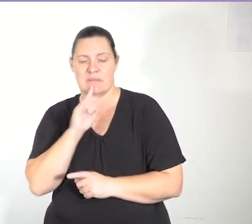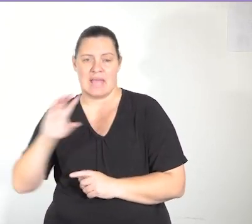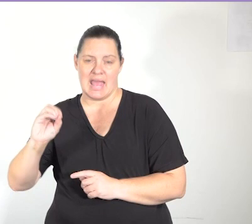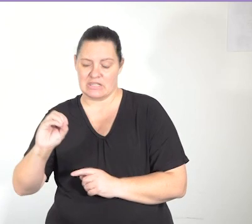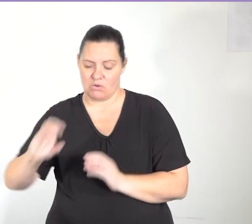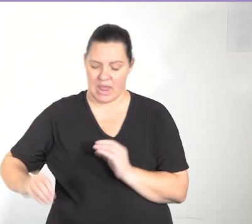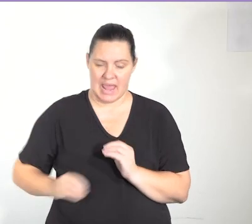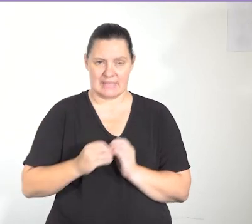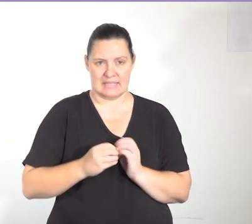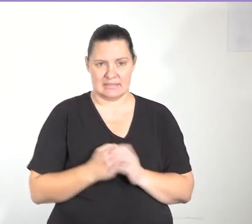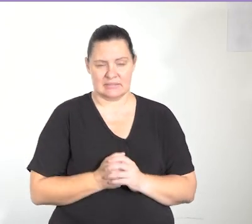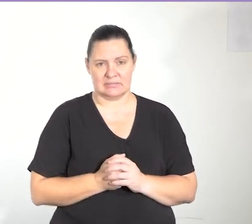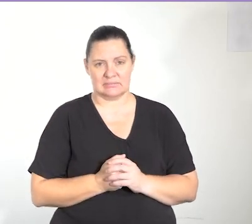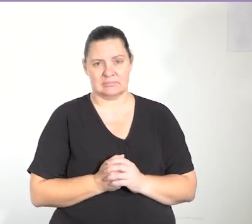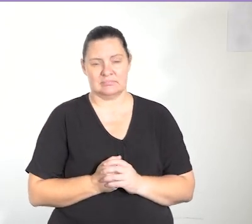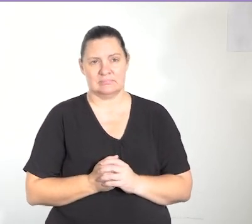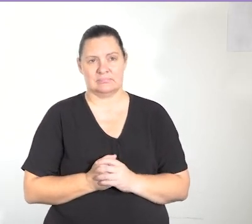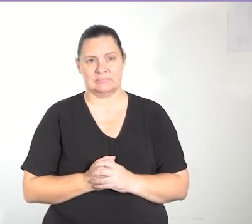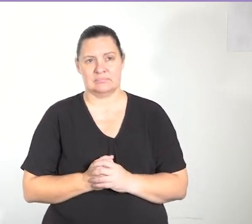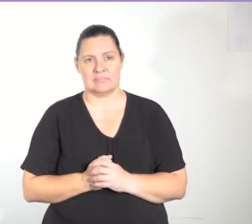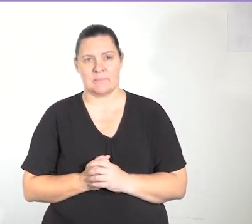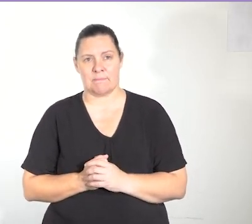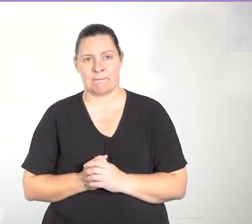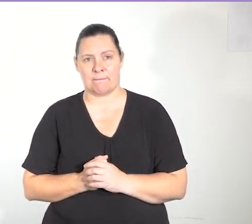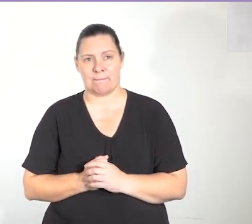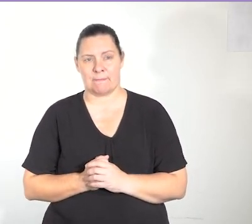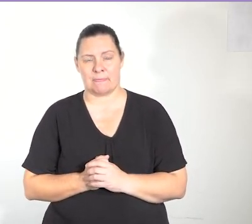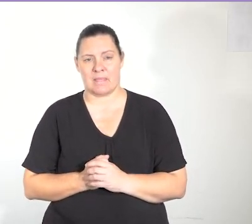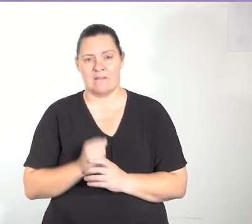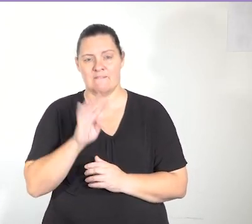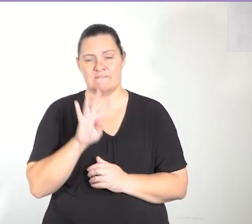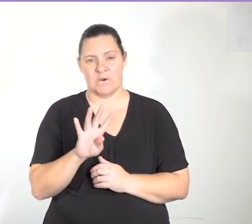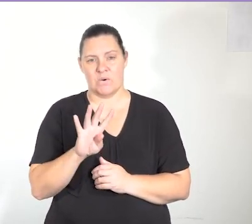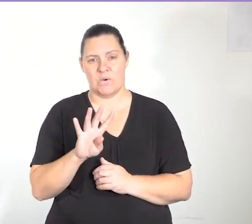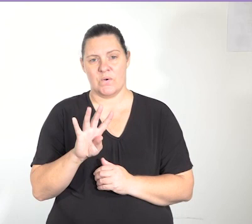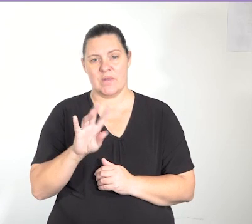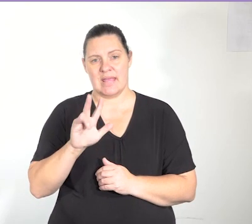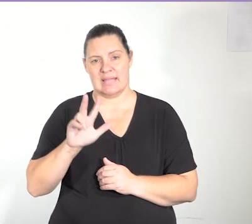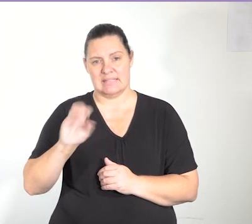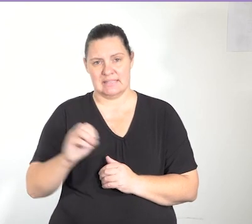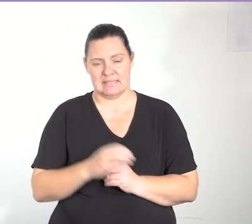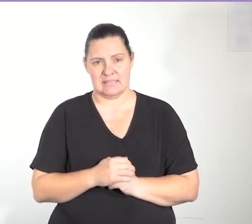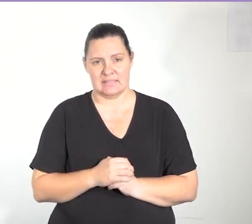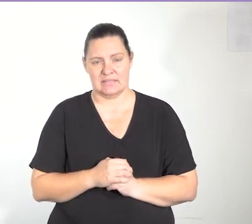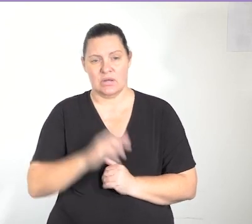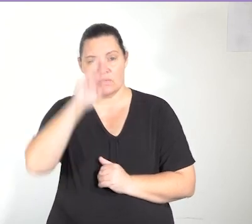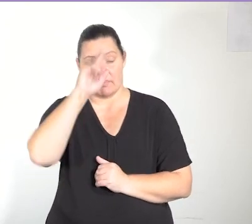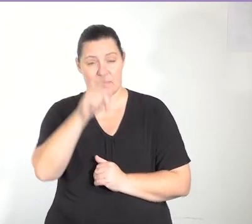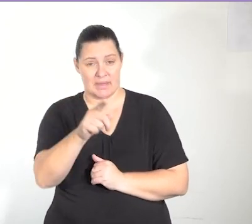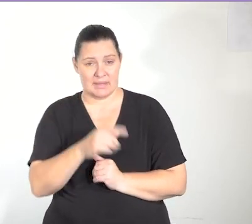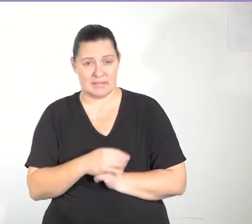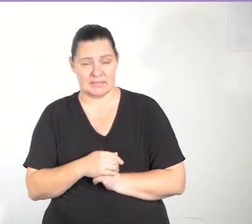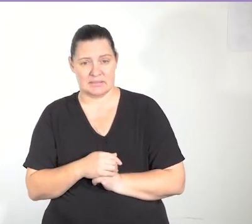12. We are going to place that 0 there. So 40 times 12 is 480. But